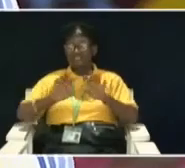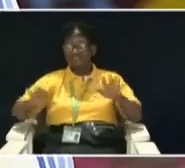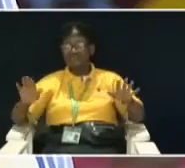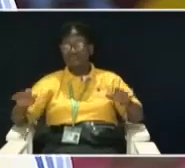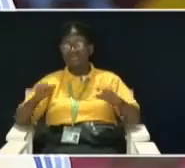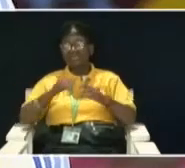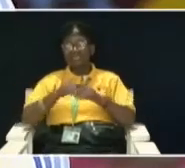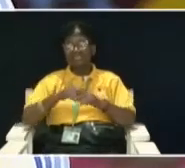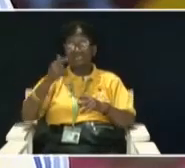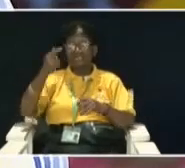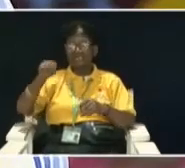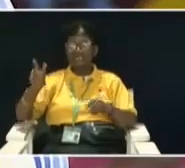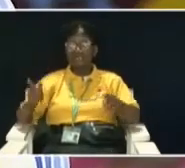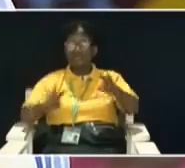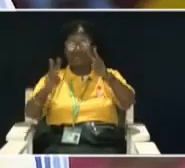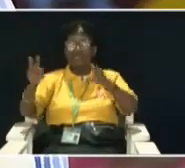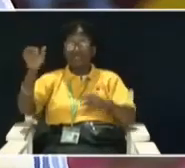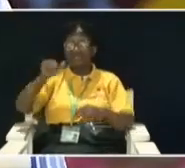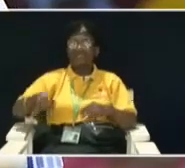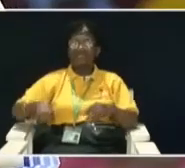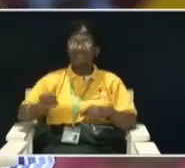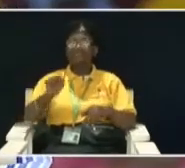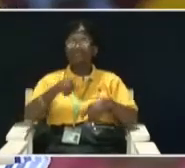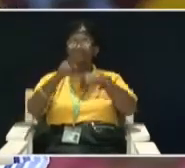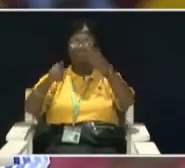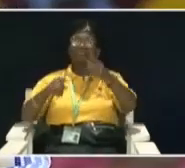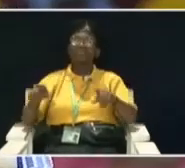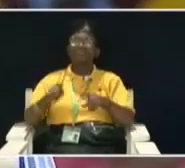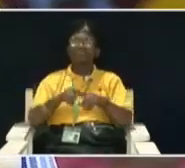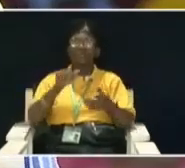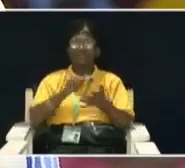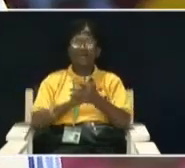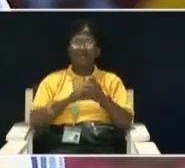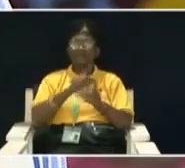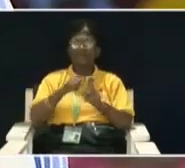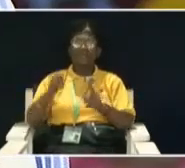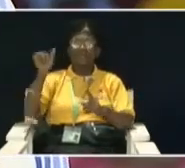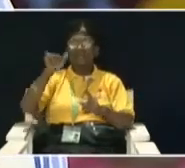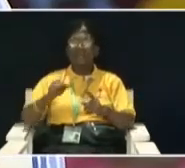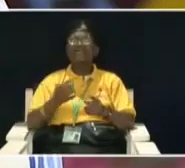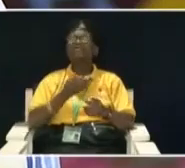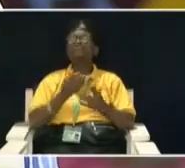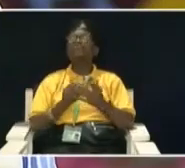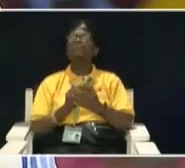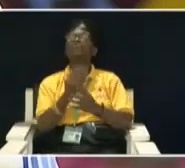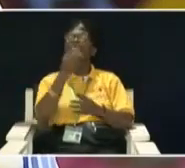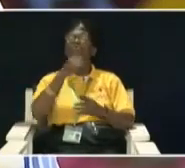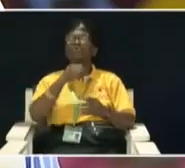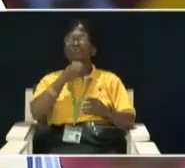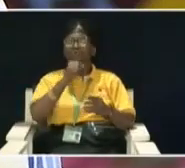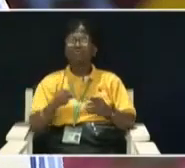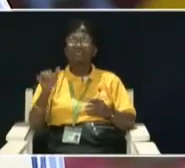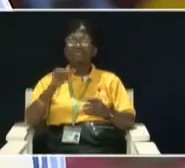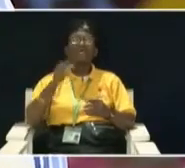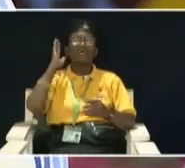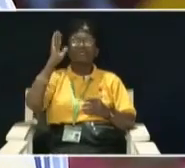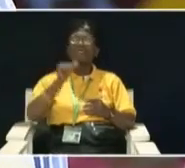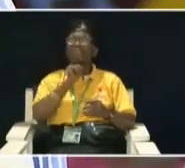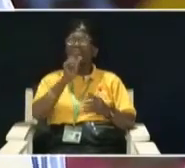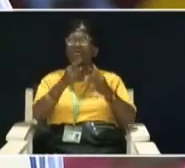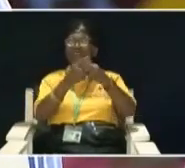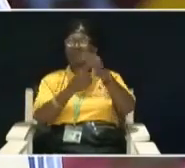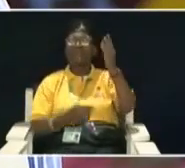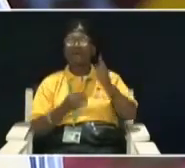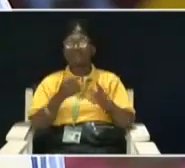in the way they should go, so that when they grow old, they won't be able to depart from it. Proverbs chapter